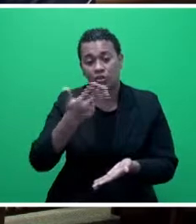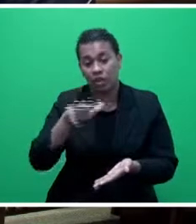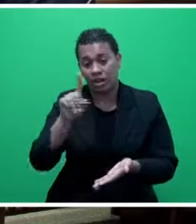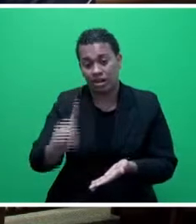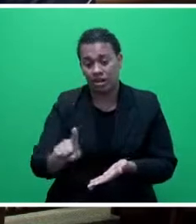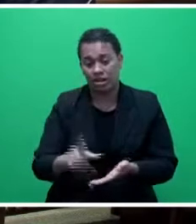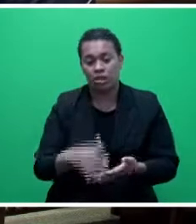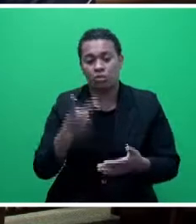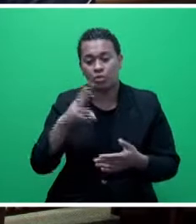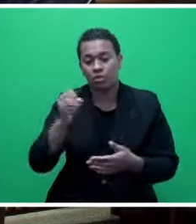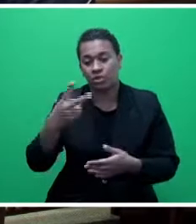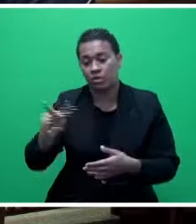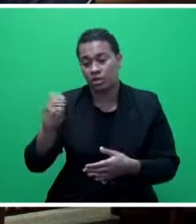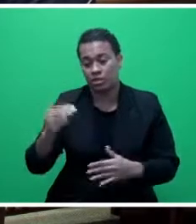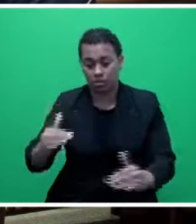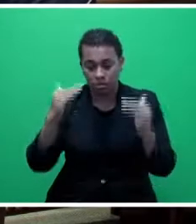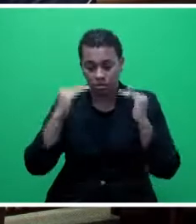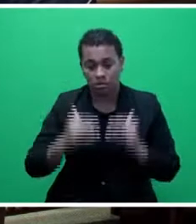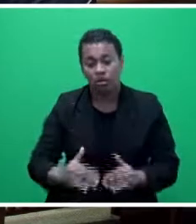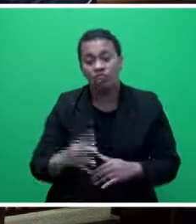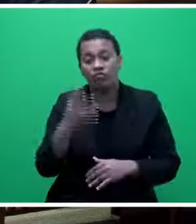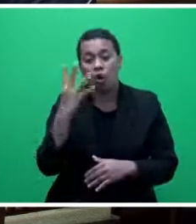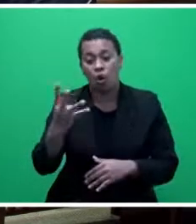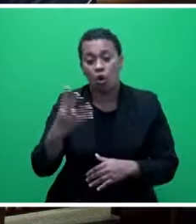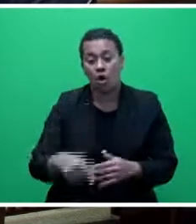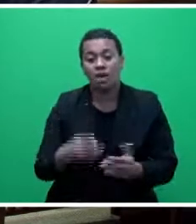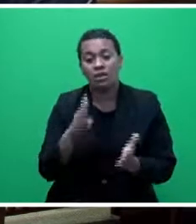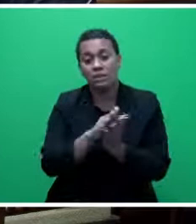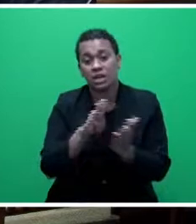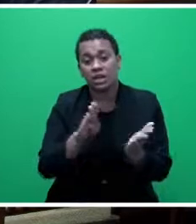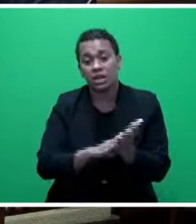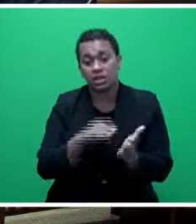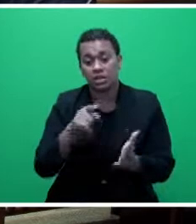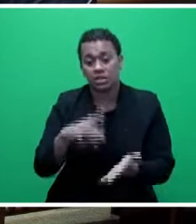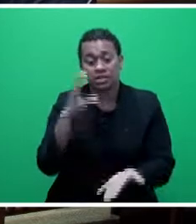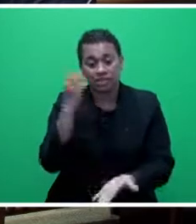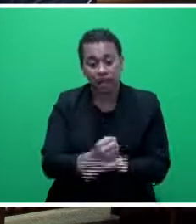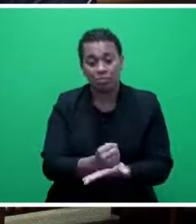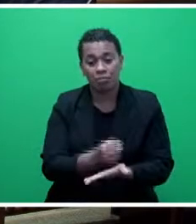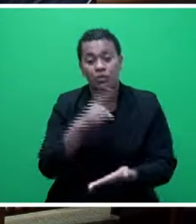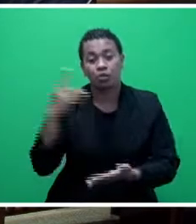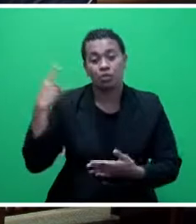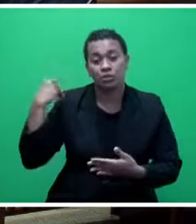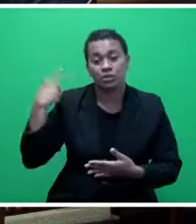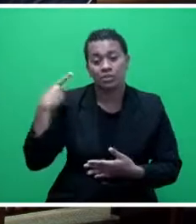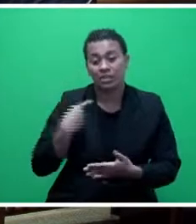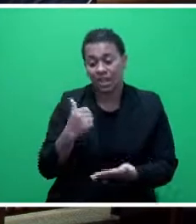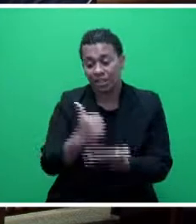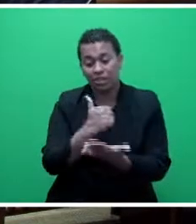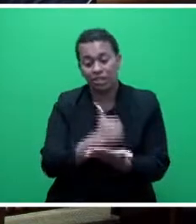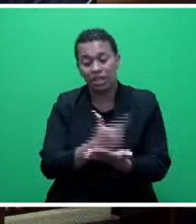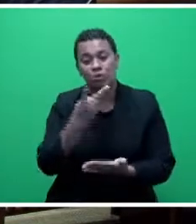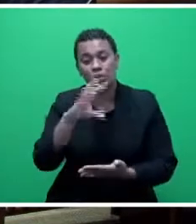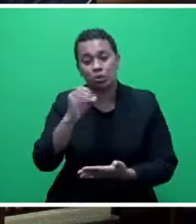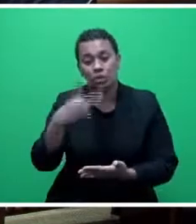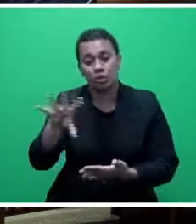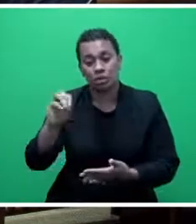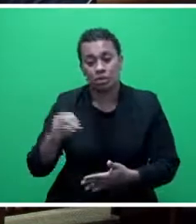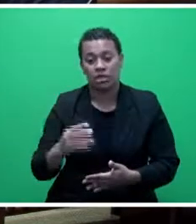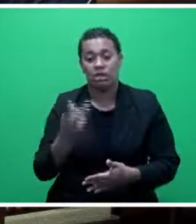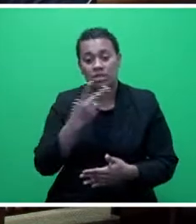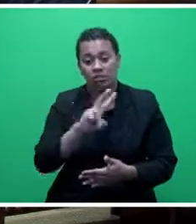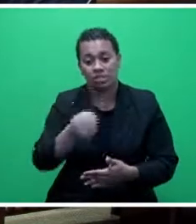2020. 4. A bill for an act to repeal the Stamp Duties Act 1920, Bill number 17 of